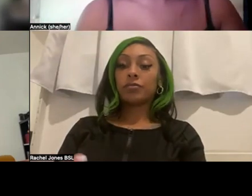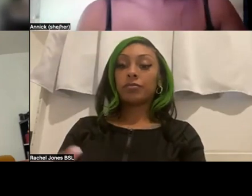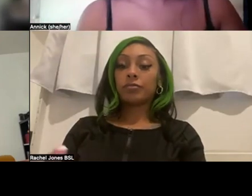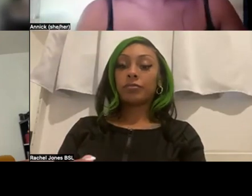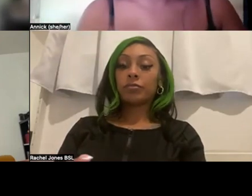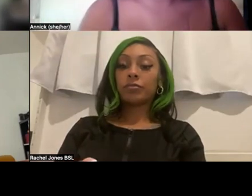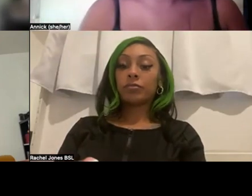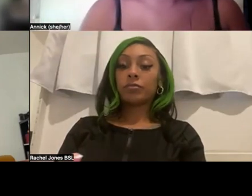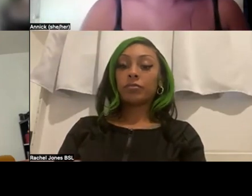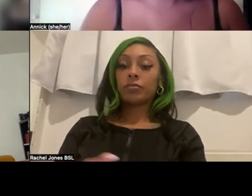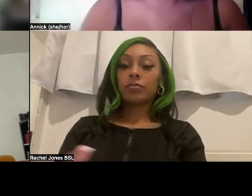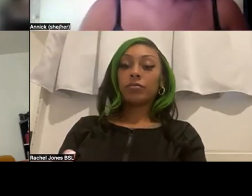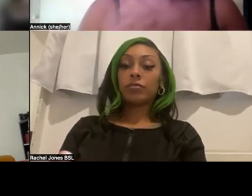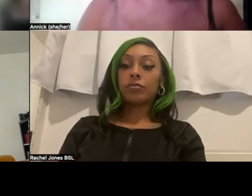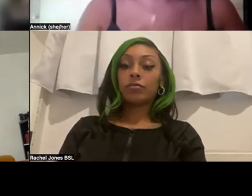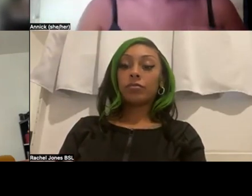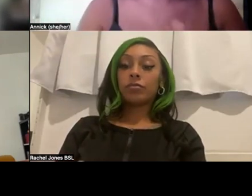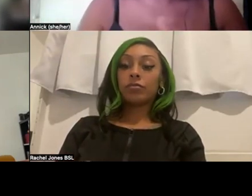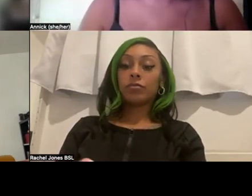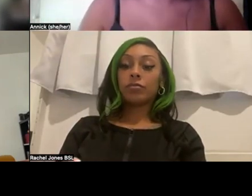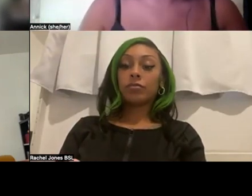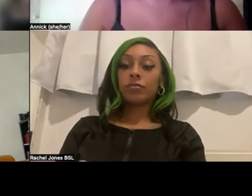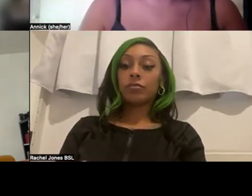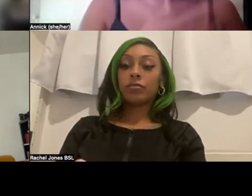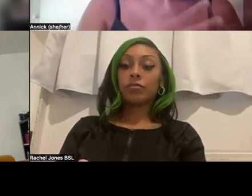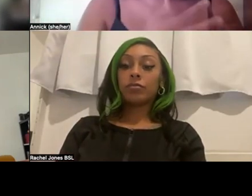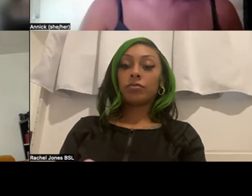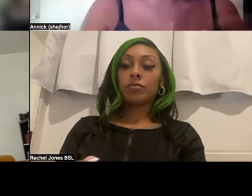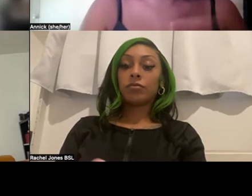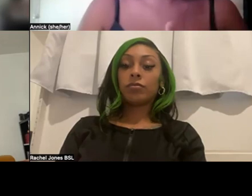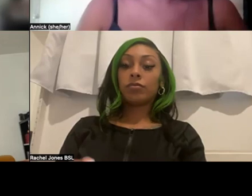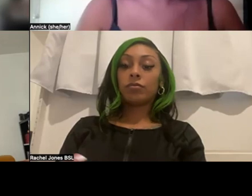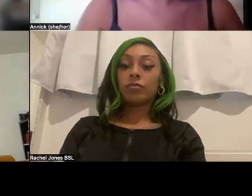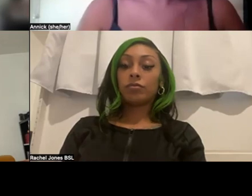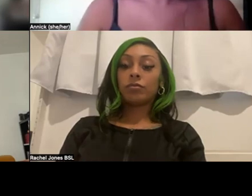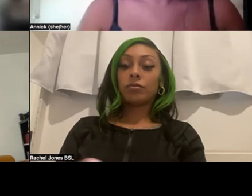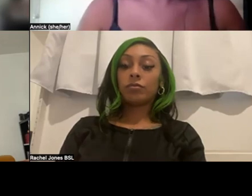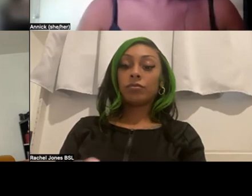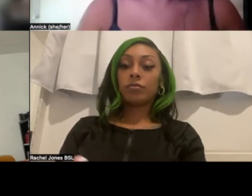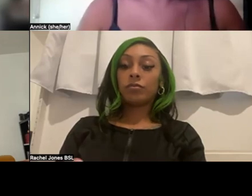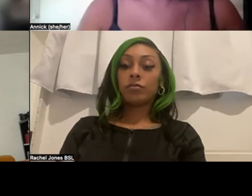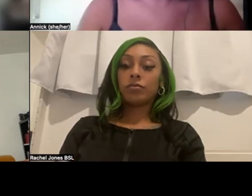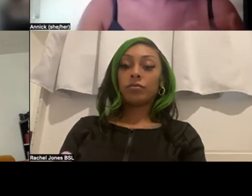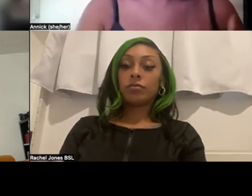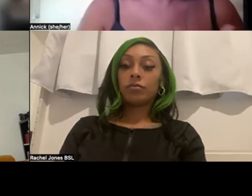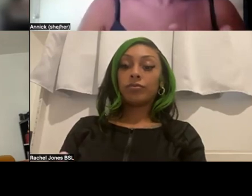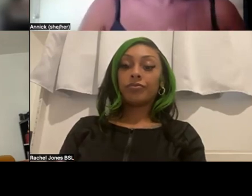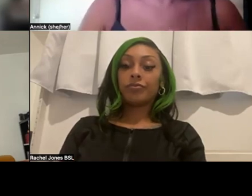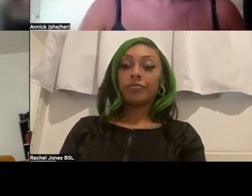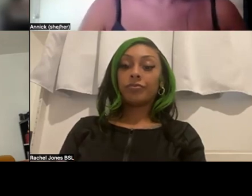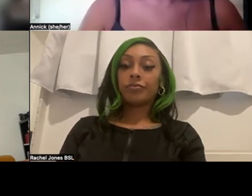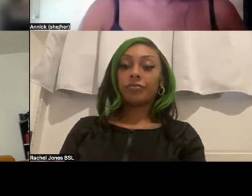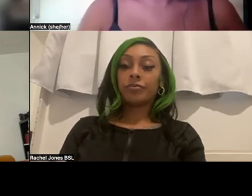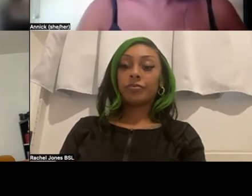Being Researched report that I'm sure will be linked in your resources as a very good example